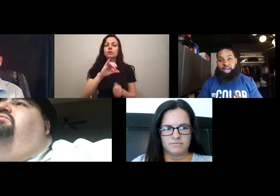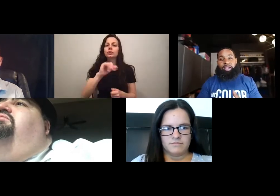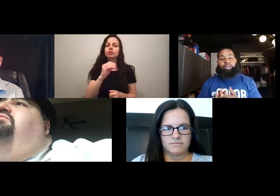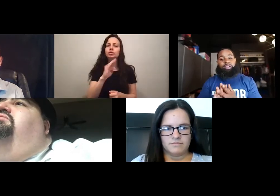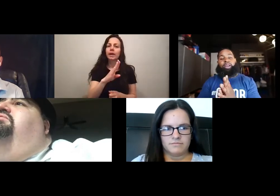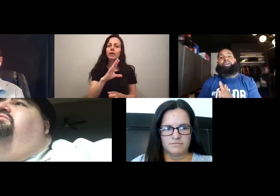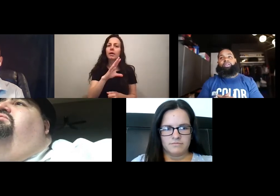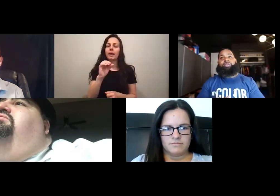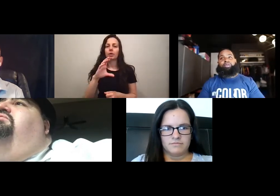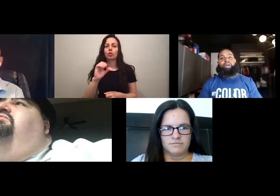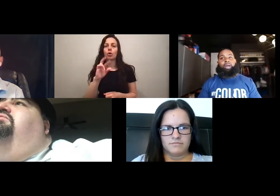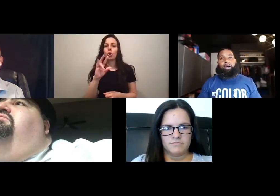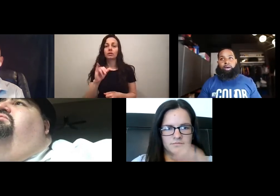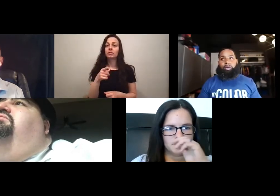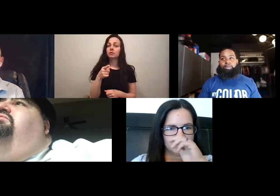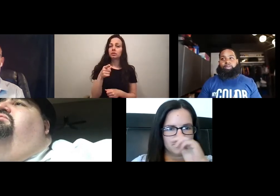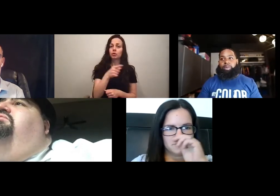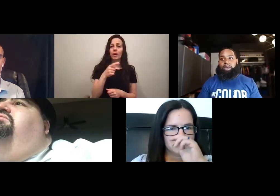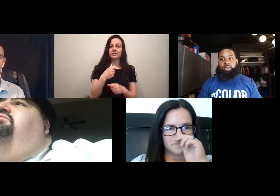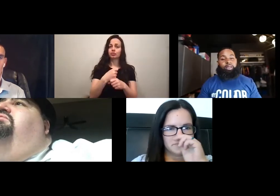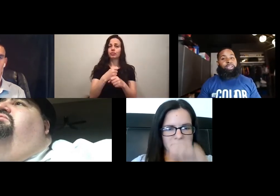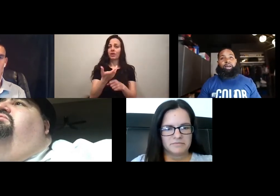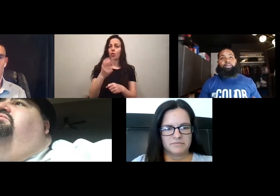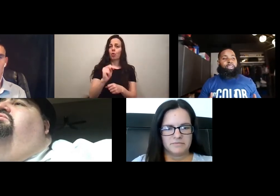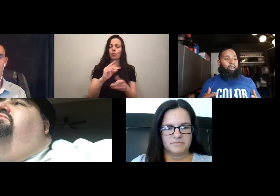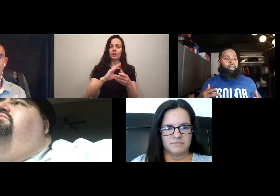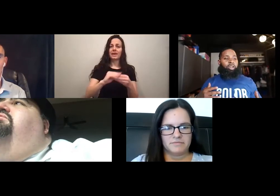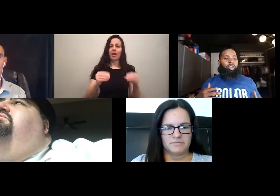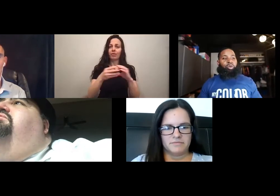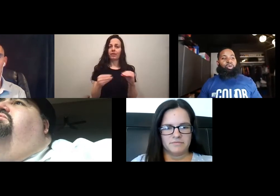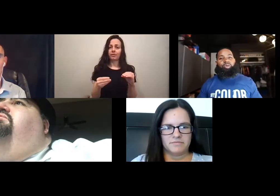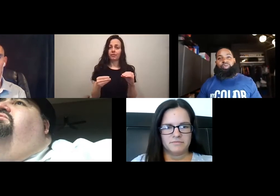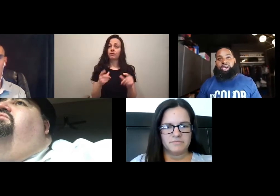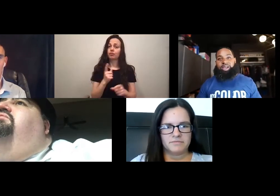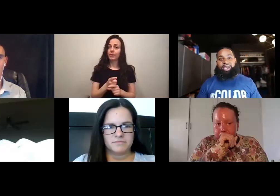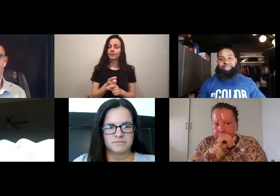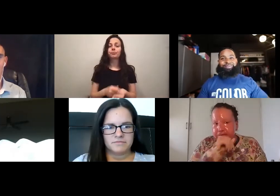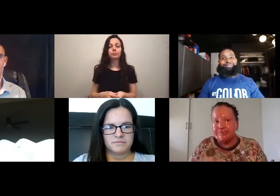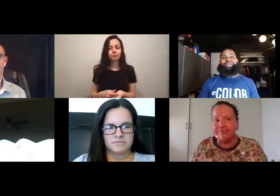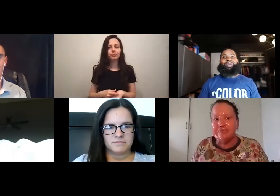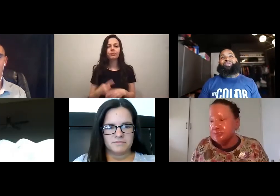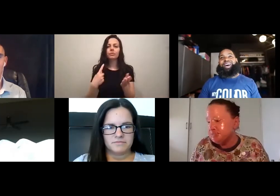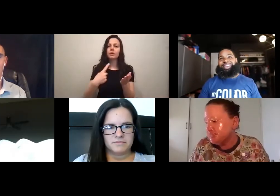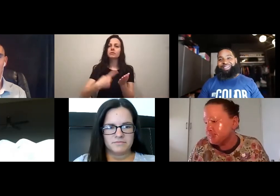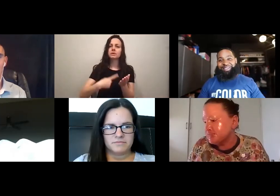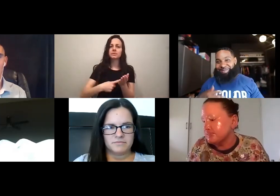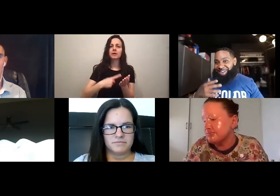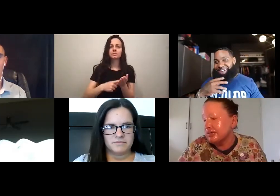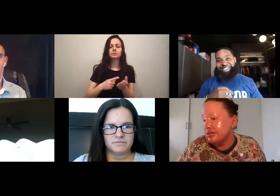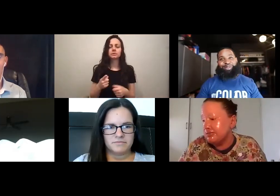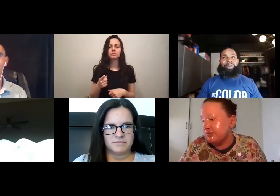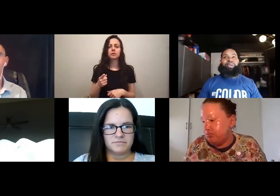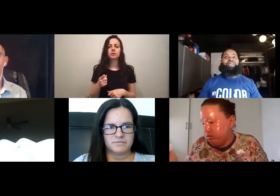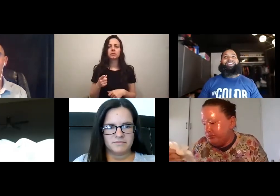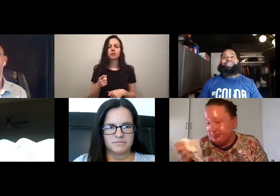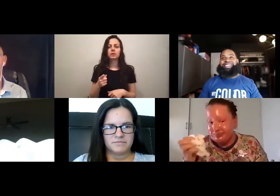own narrative. Because sometimes, you do find us